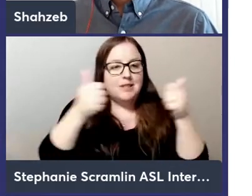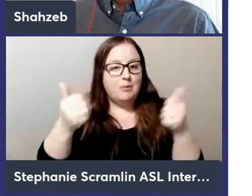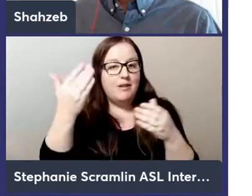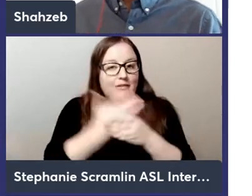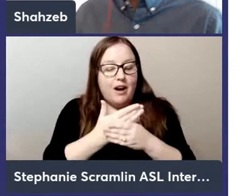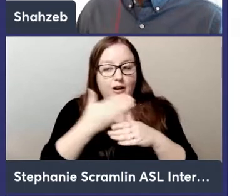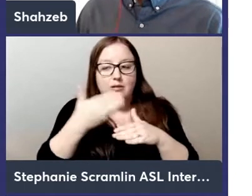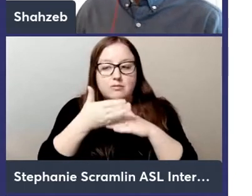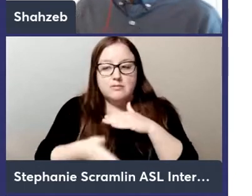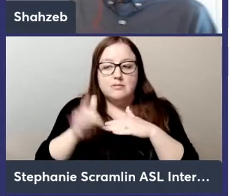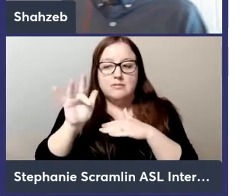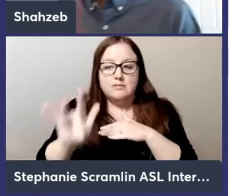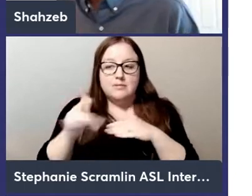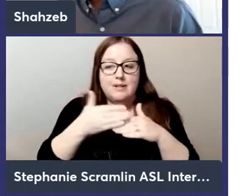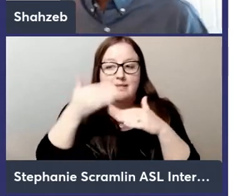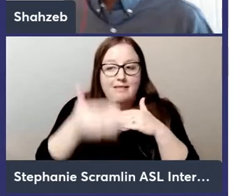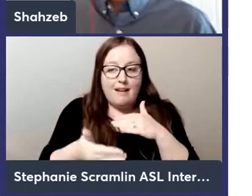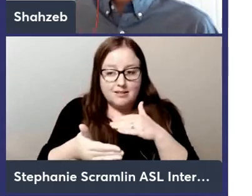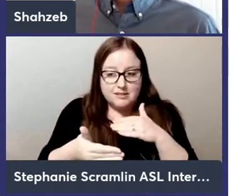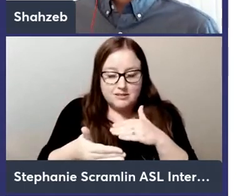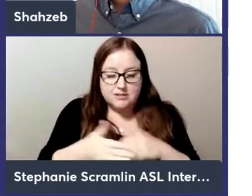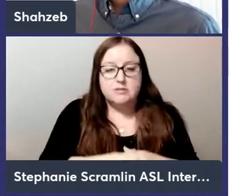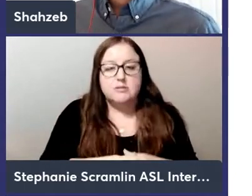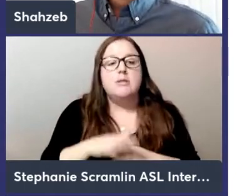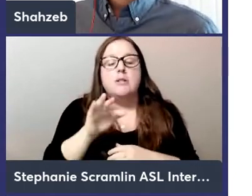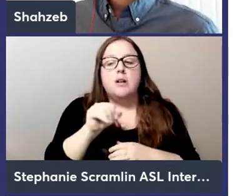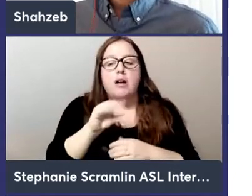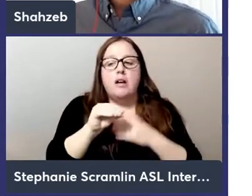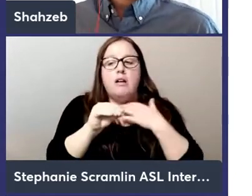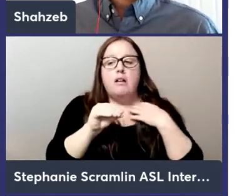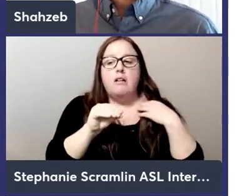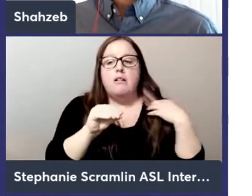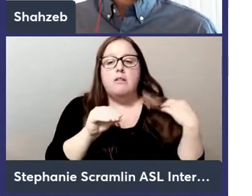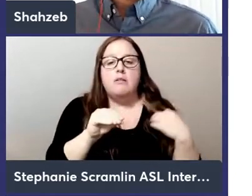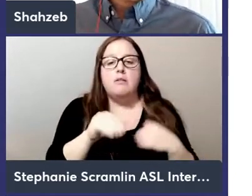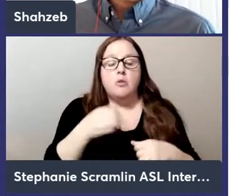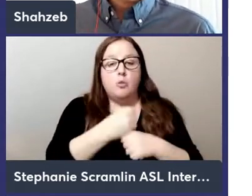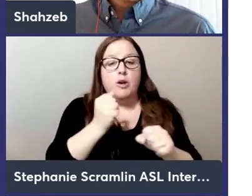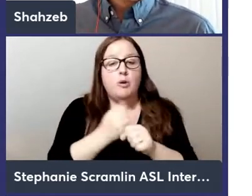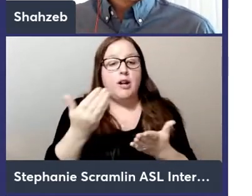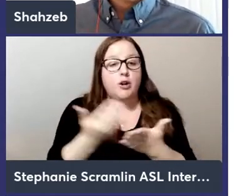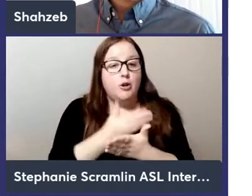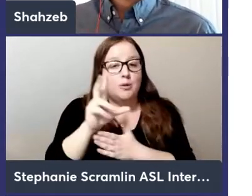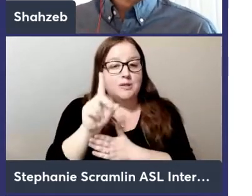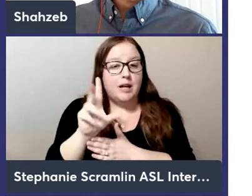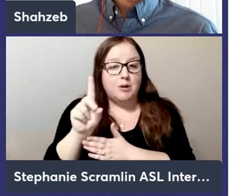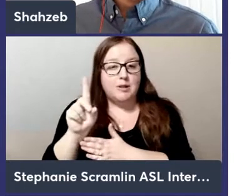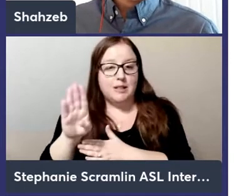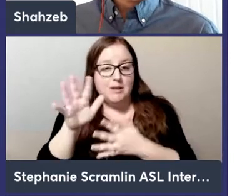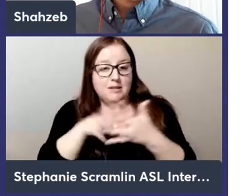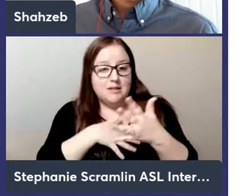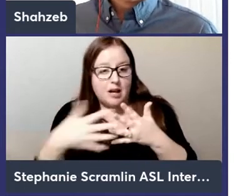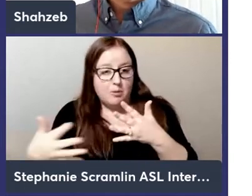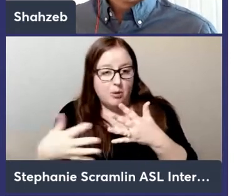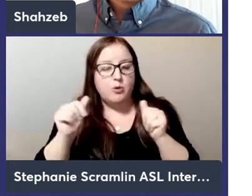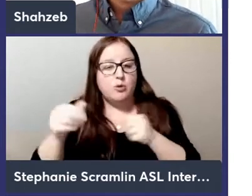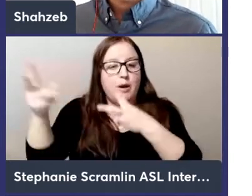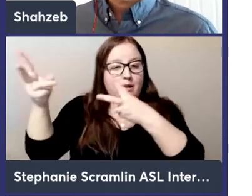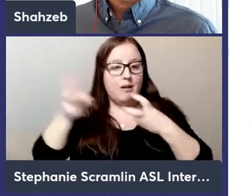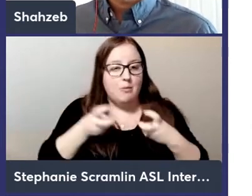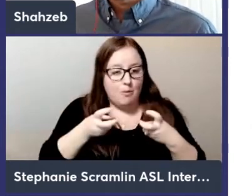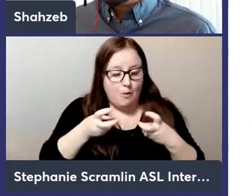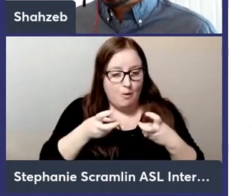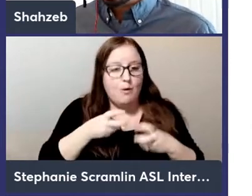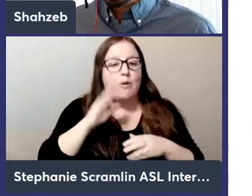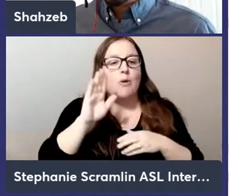next. So as part of the import, we create a new DynamoDB table in which you will be importing all